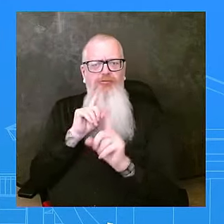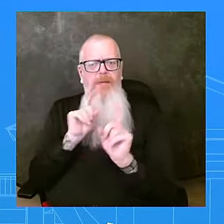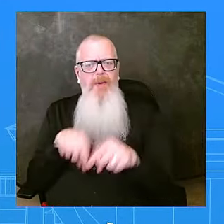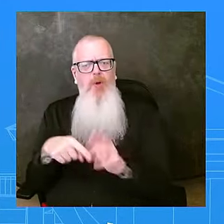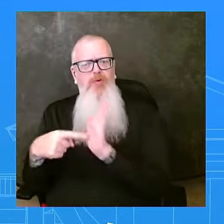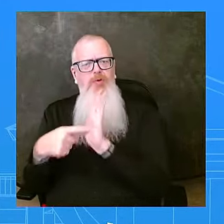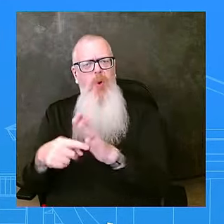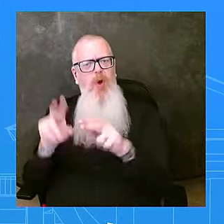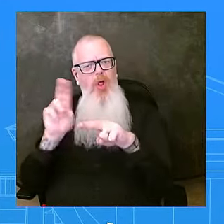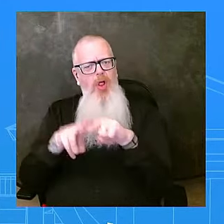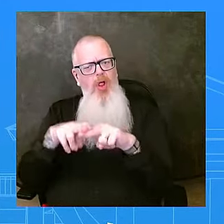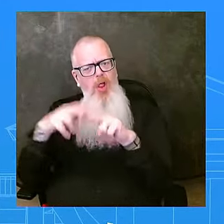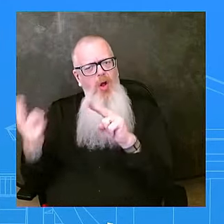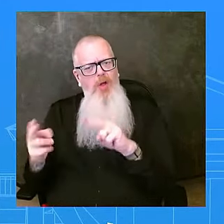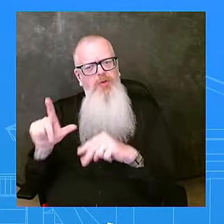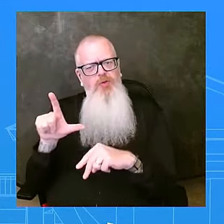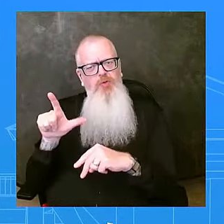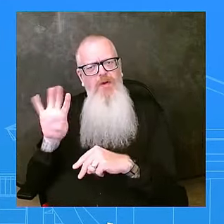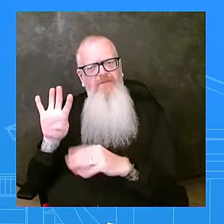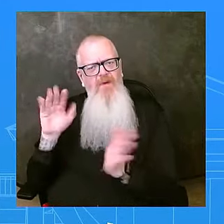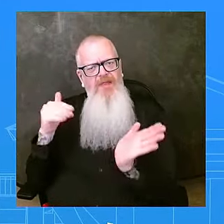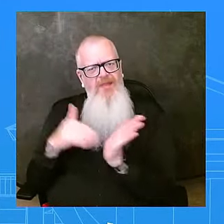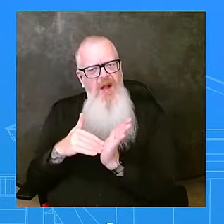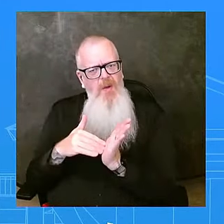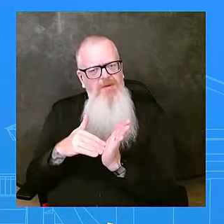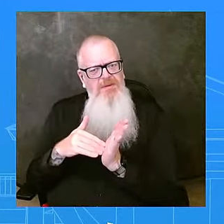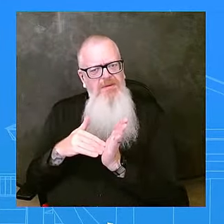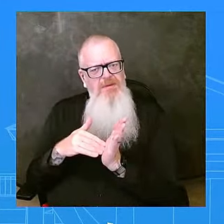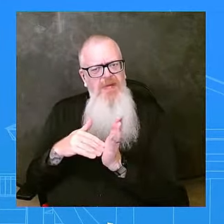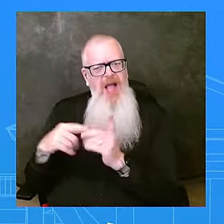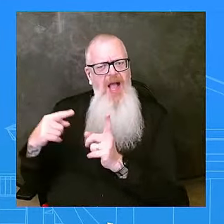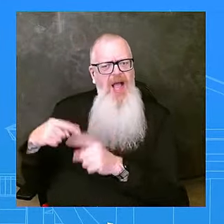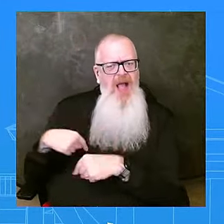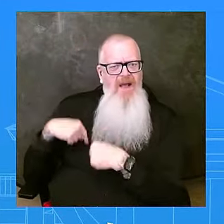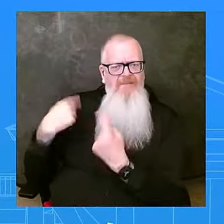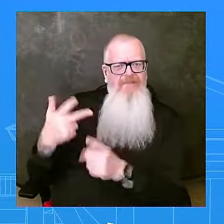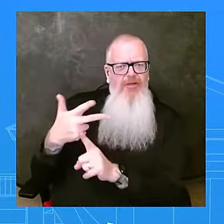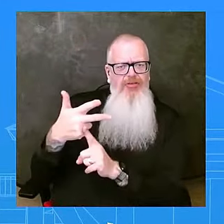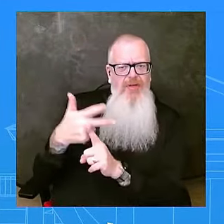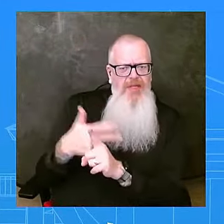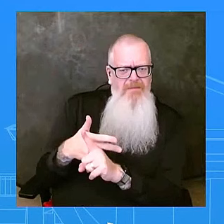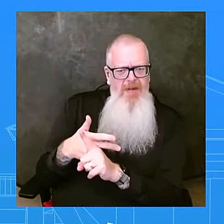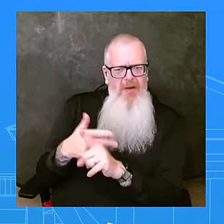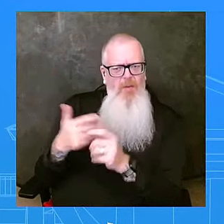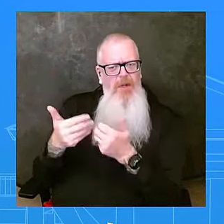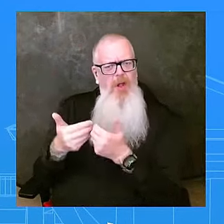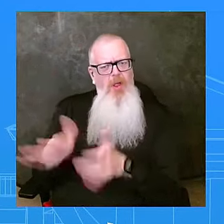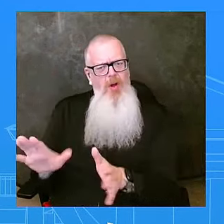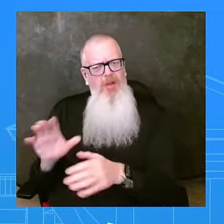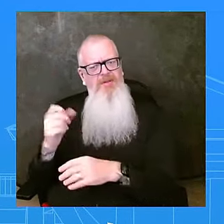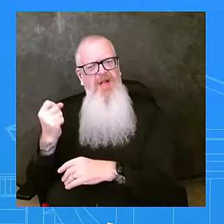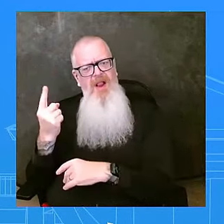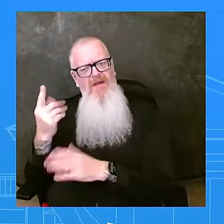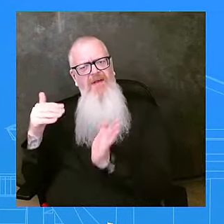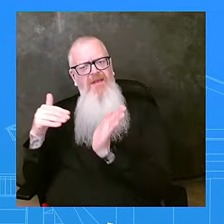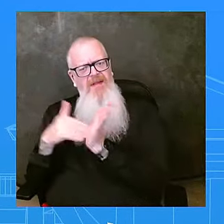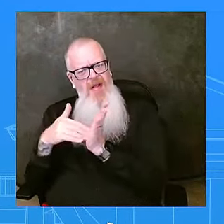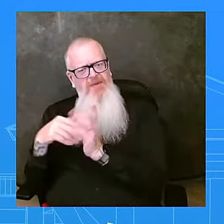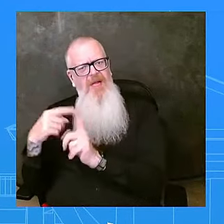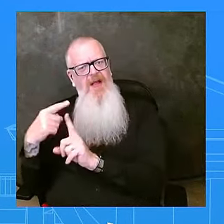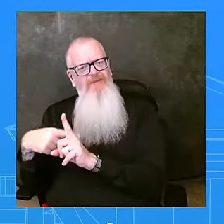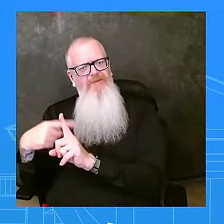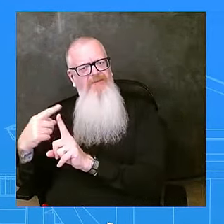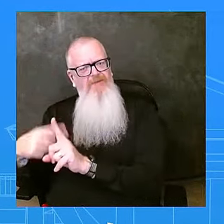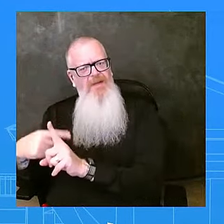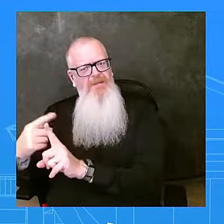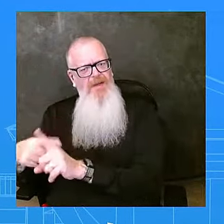the trend over the past 3 months has been a loss of 11,000 jobs per month on average in manufacturing. So why